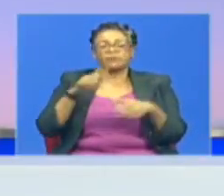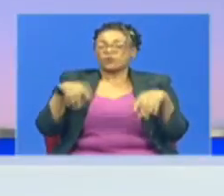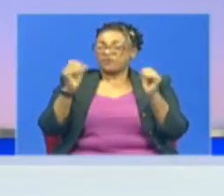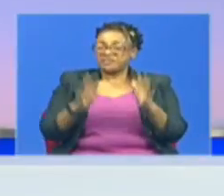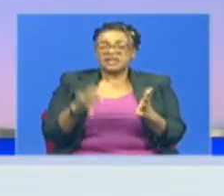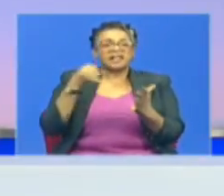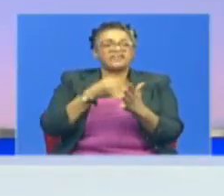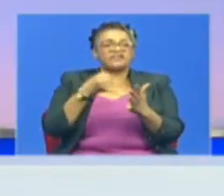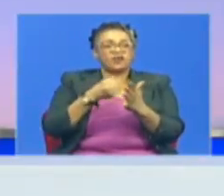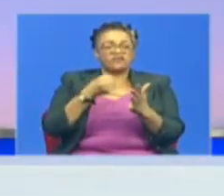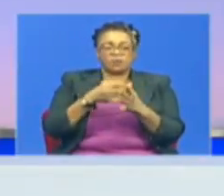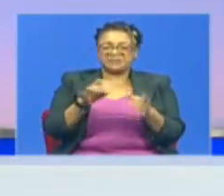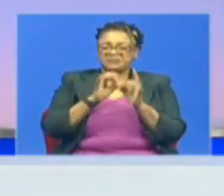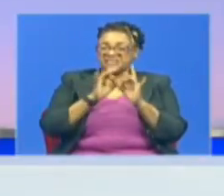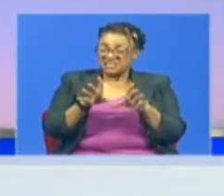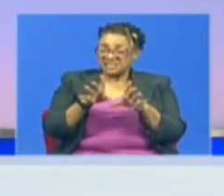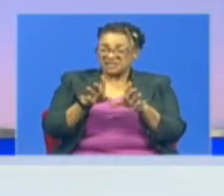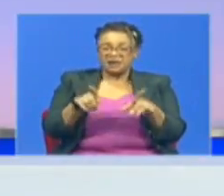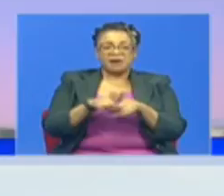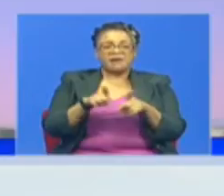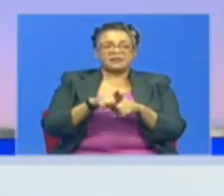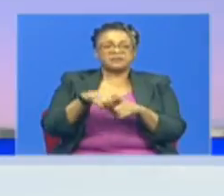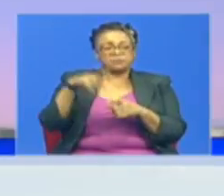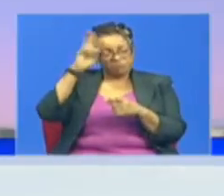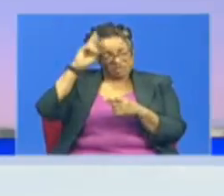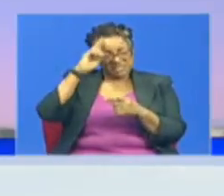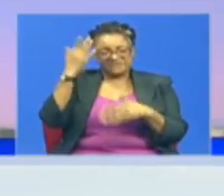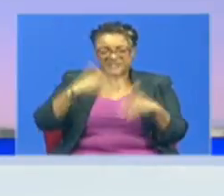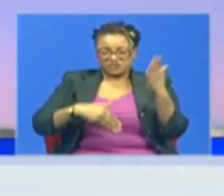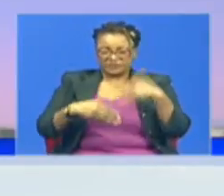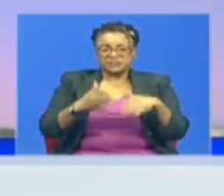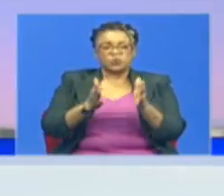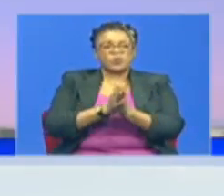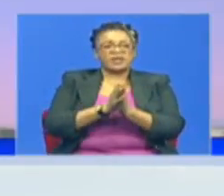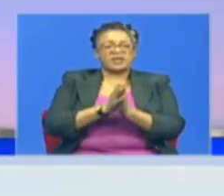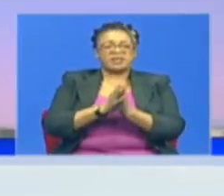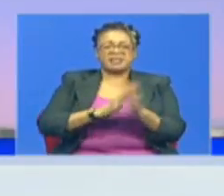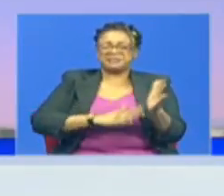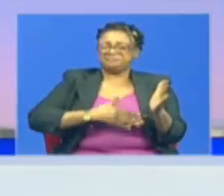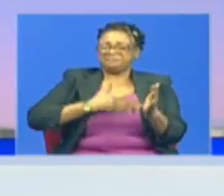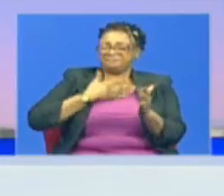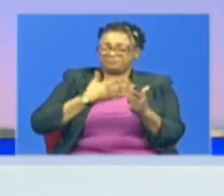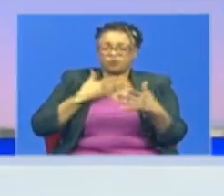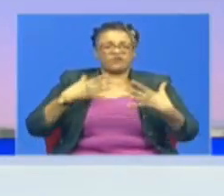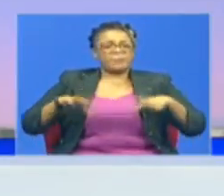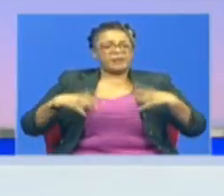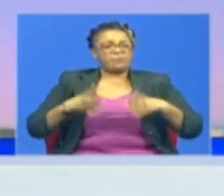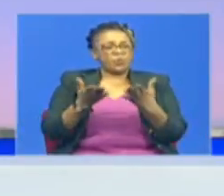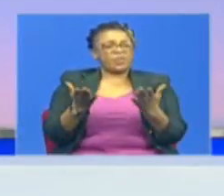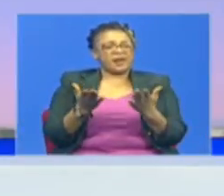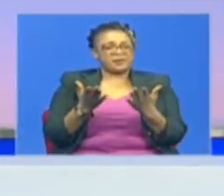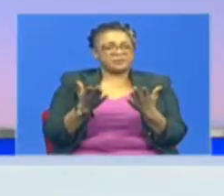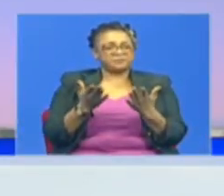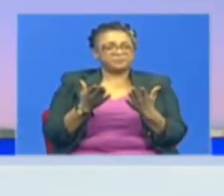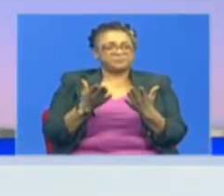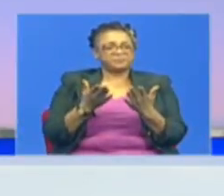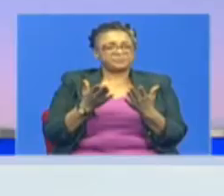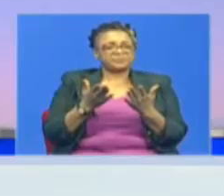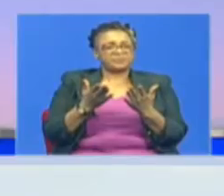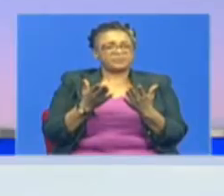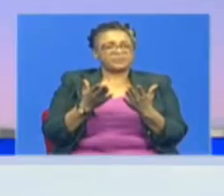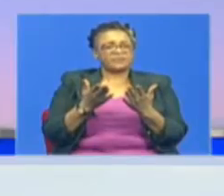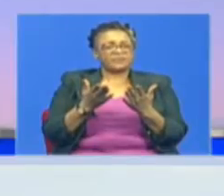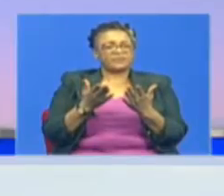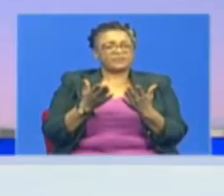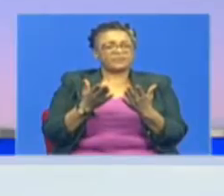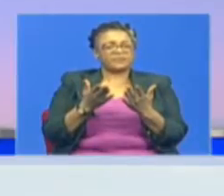be interdicted as police came face to face with mounting anger of increasing cases of brutality. Here is Gabriel